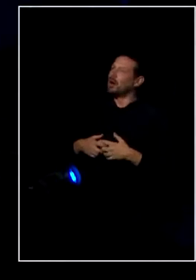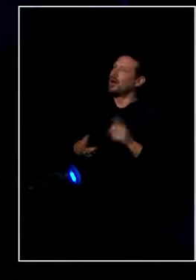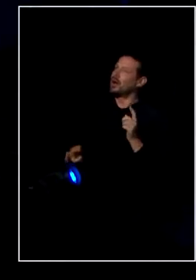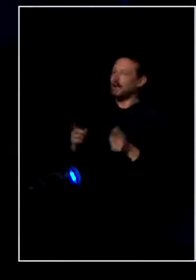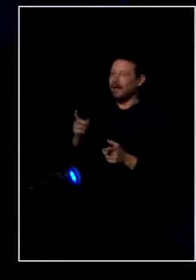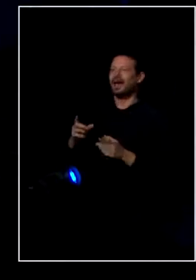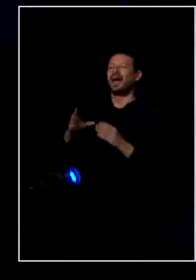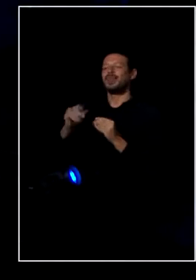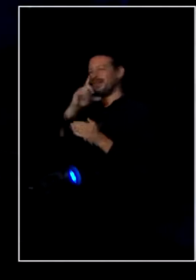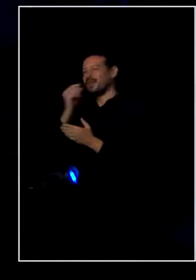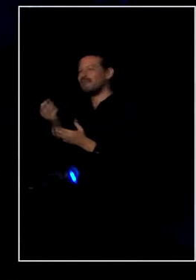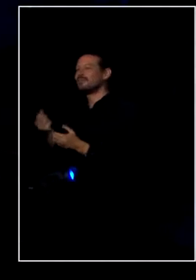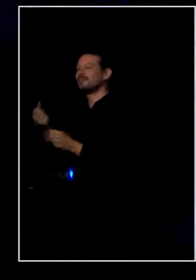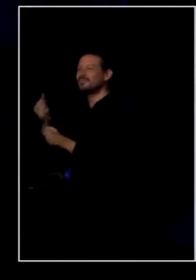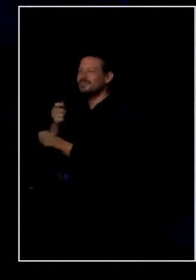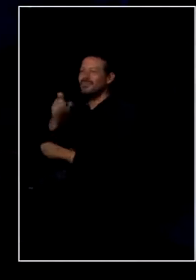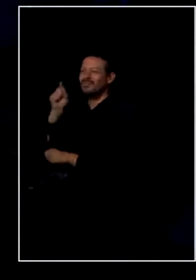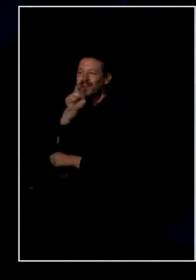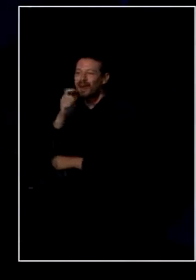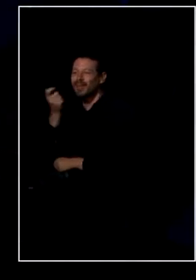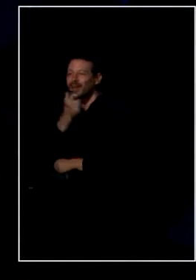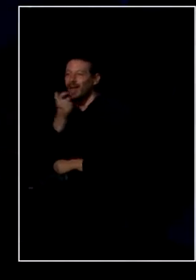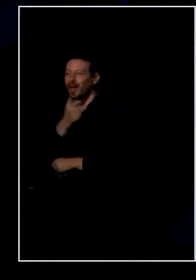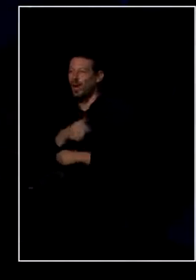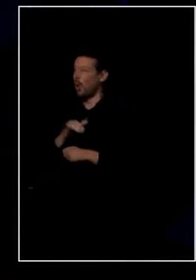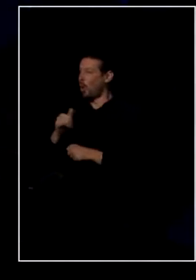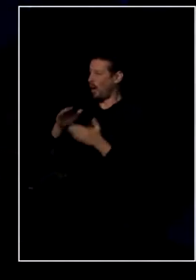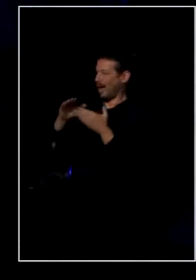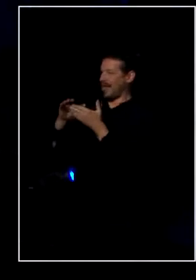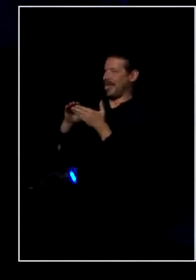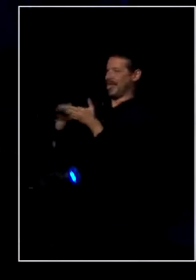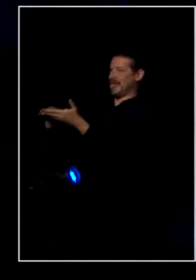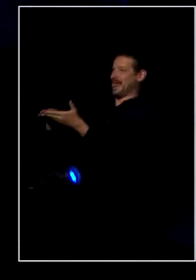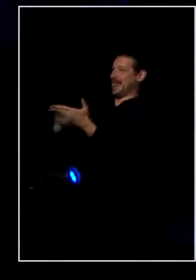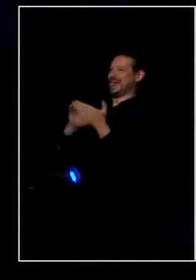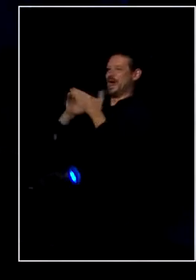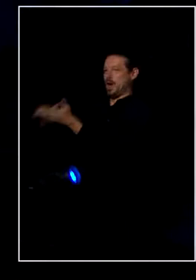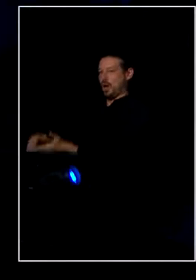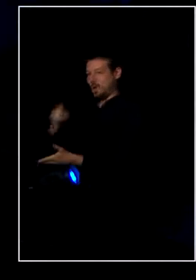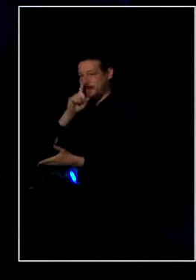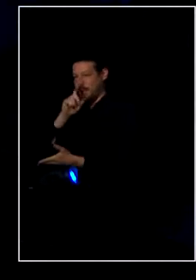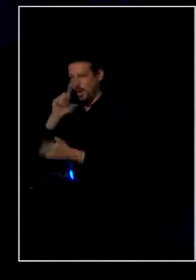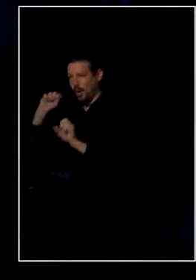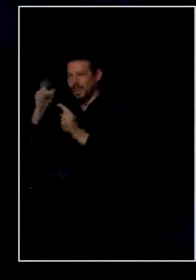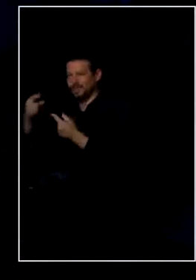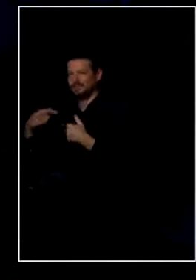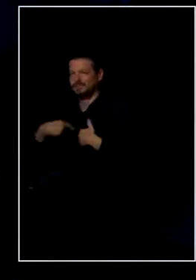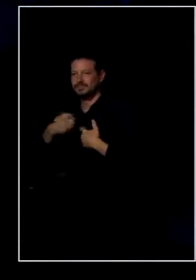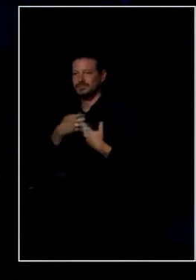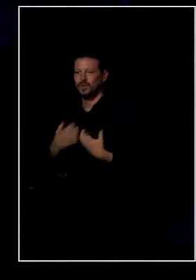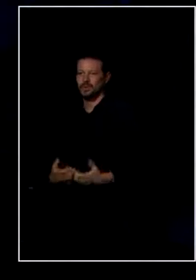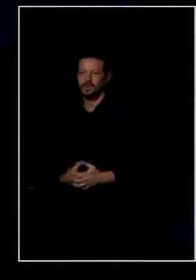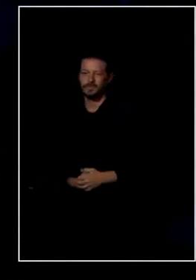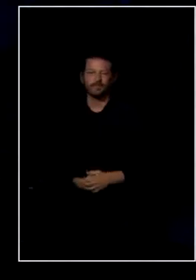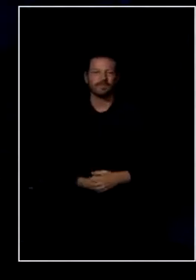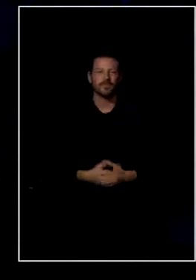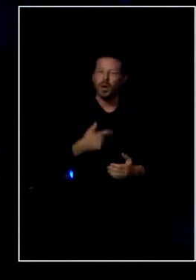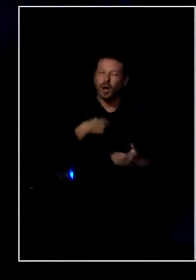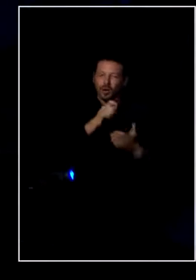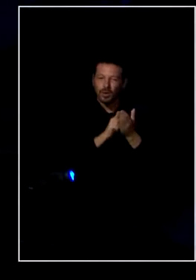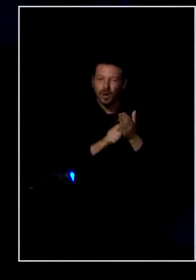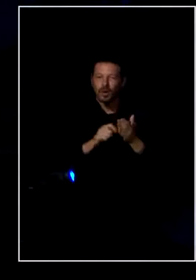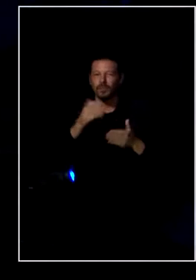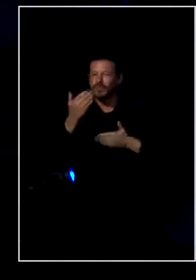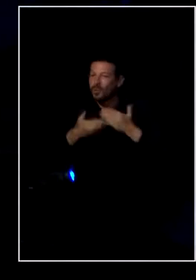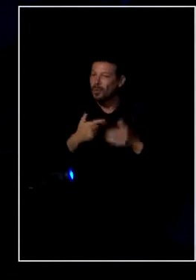change lives or at least make people understand you a bit better. So I guess my whole reason for writing and performing in general is